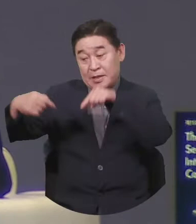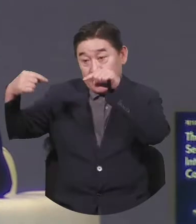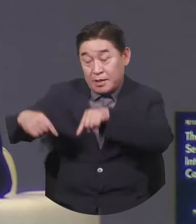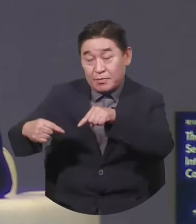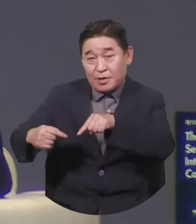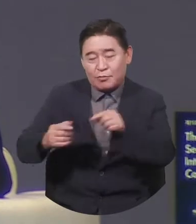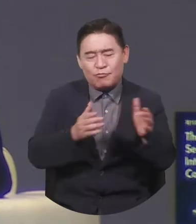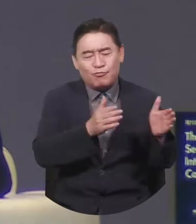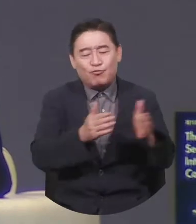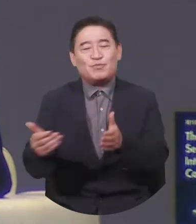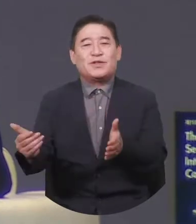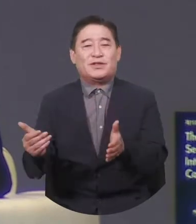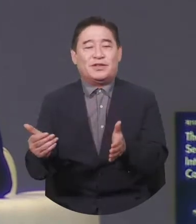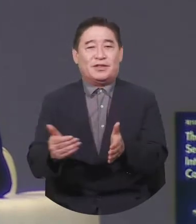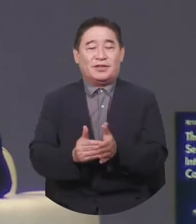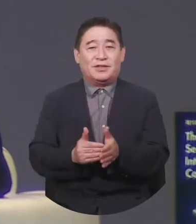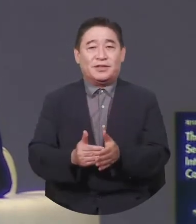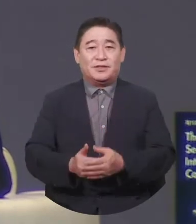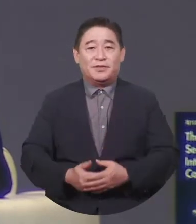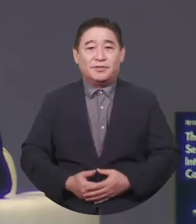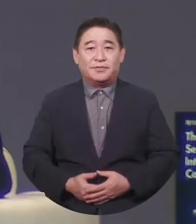What I'd like to add is